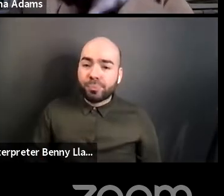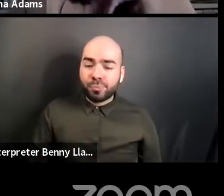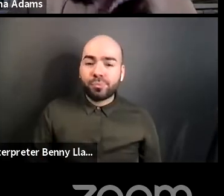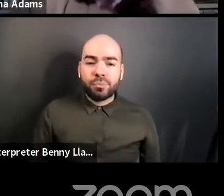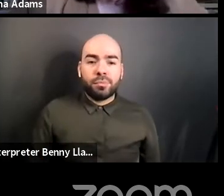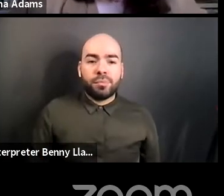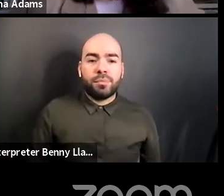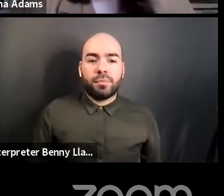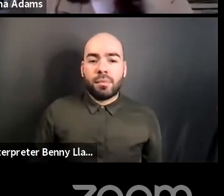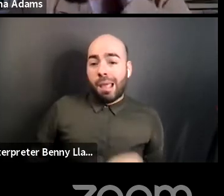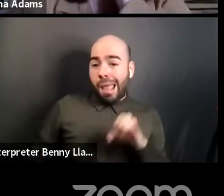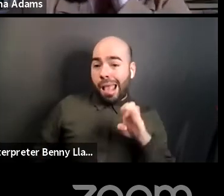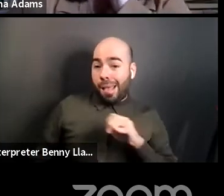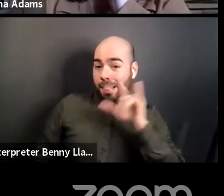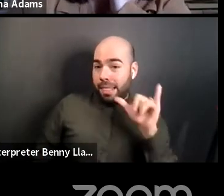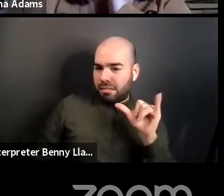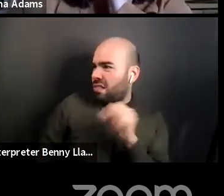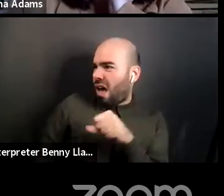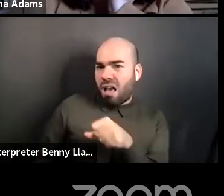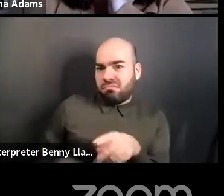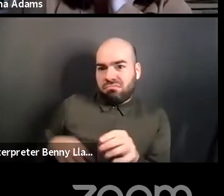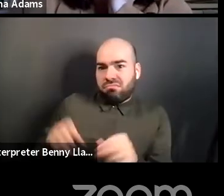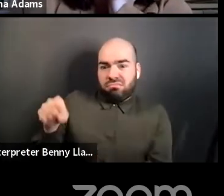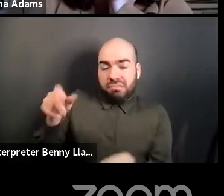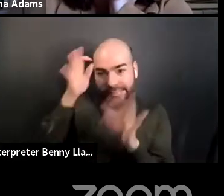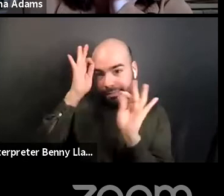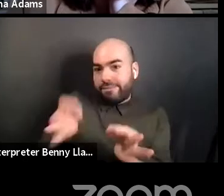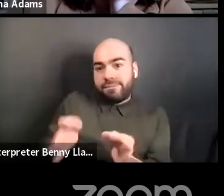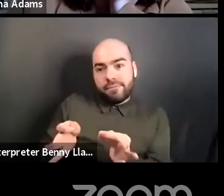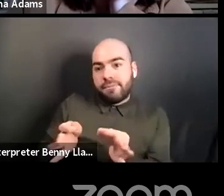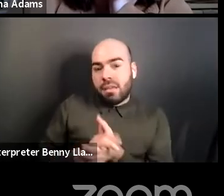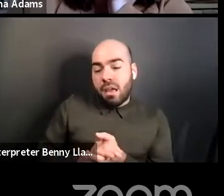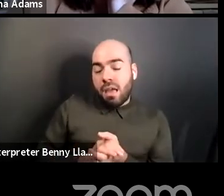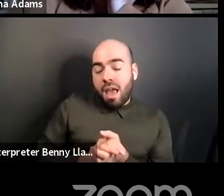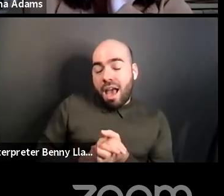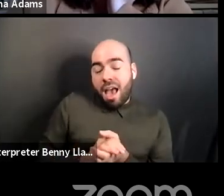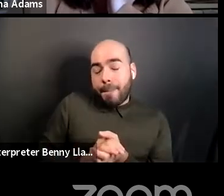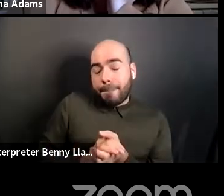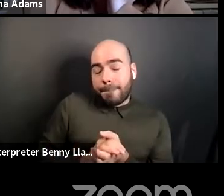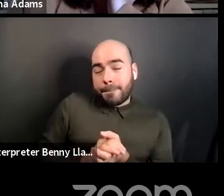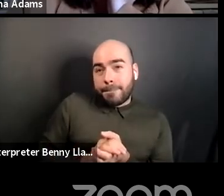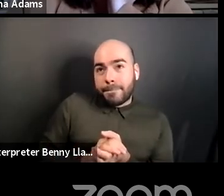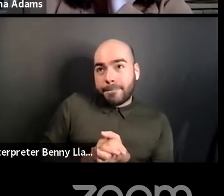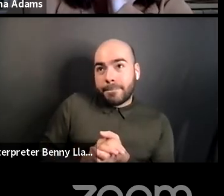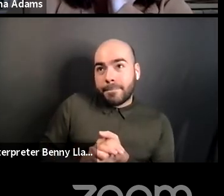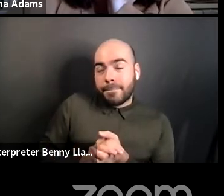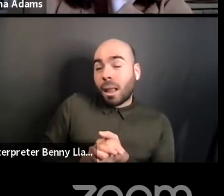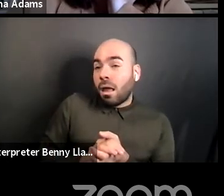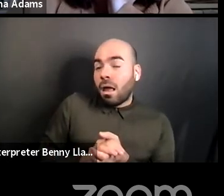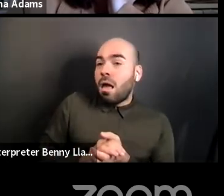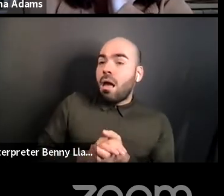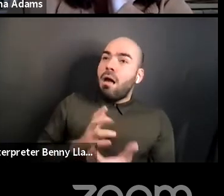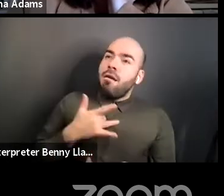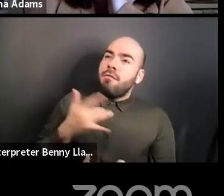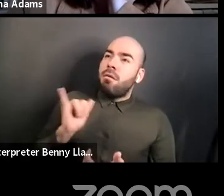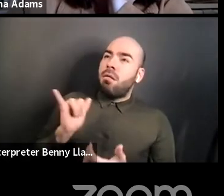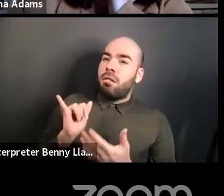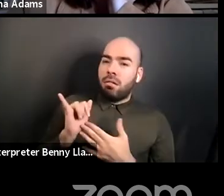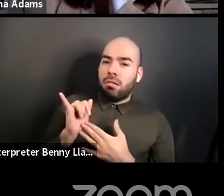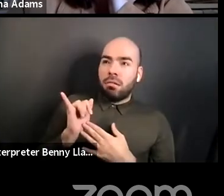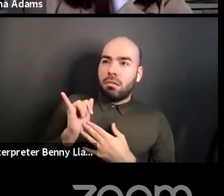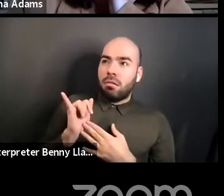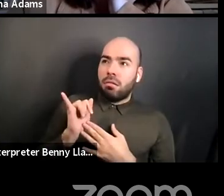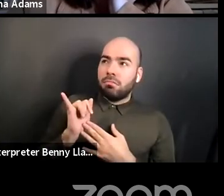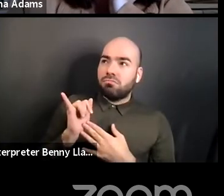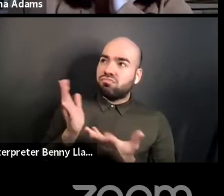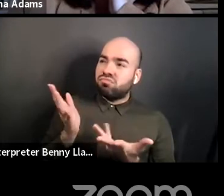Yeah, absolutely. And yeah, I feel like it is kind of the easier